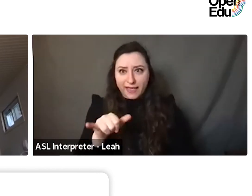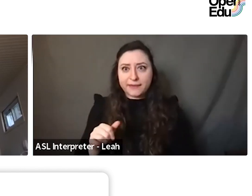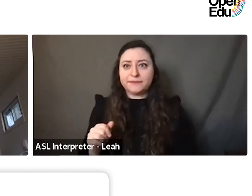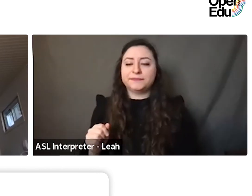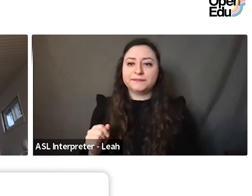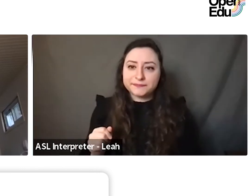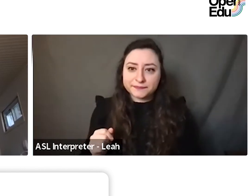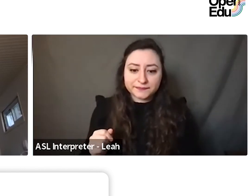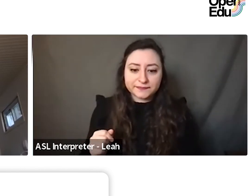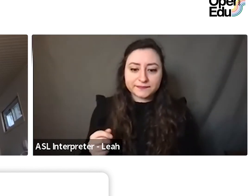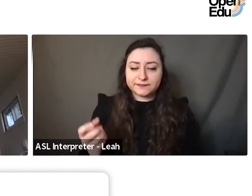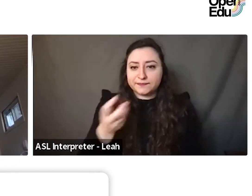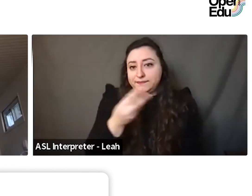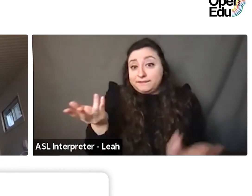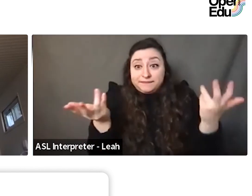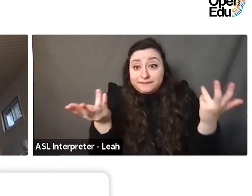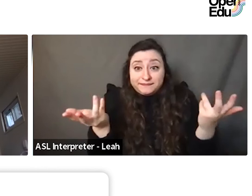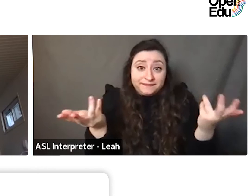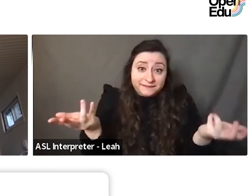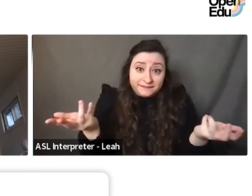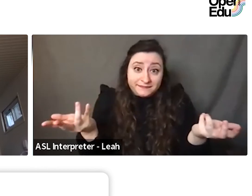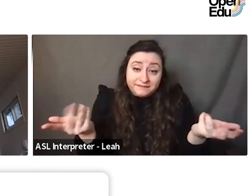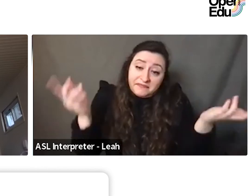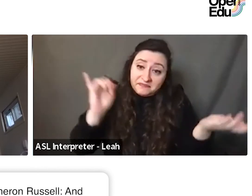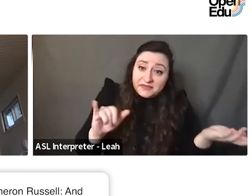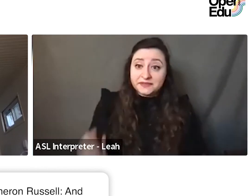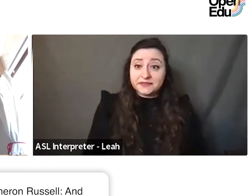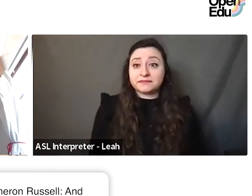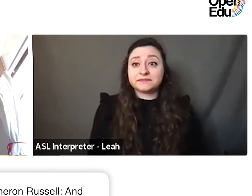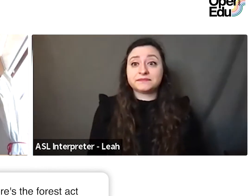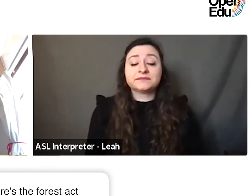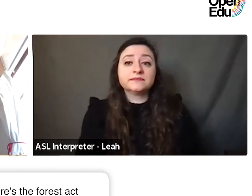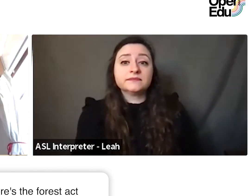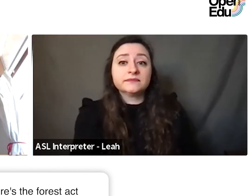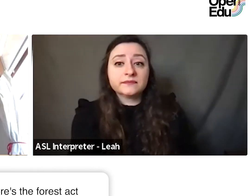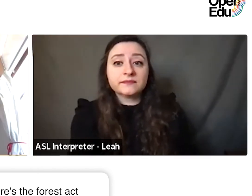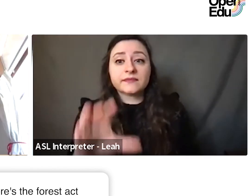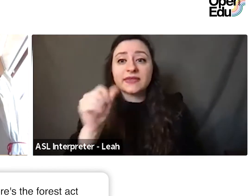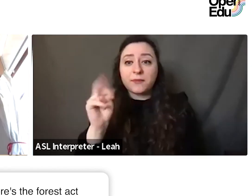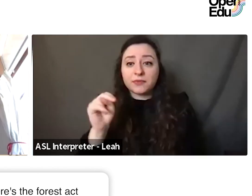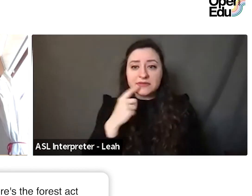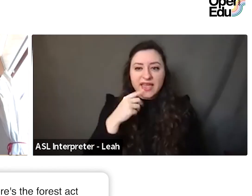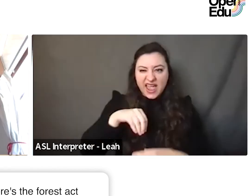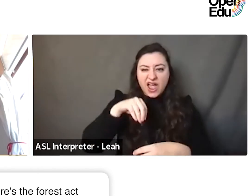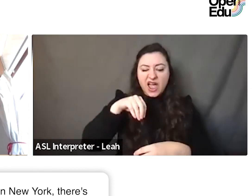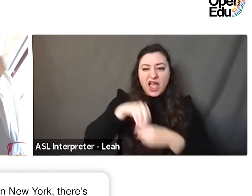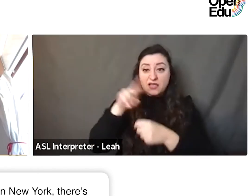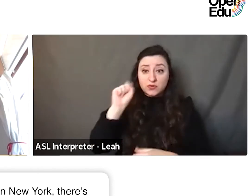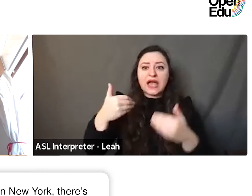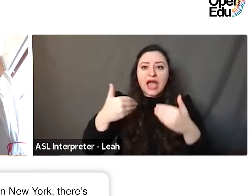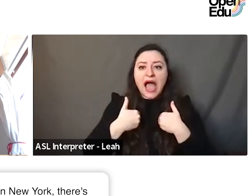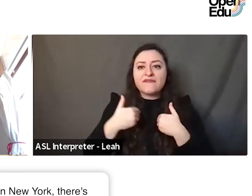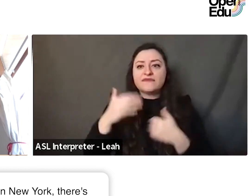And yeah, I say that's it. And in the United States, there's the Forest Act, right, on a federal level. And